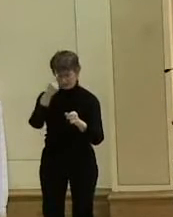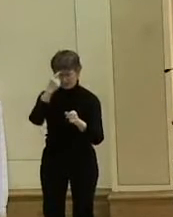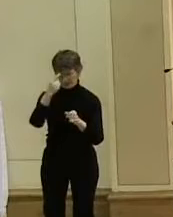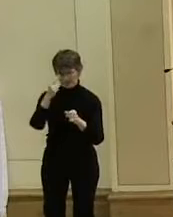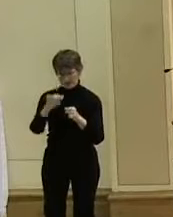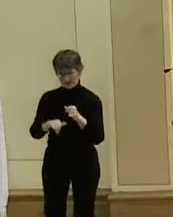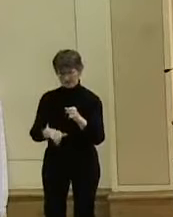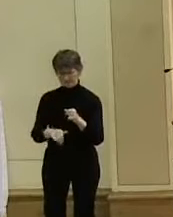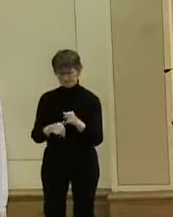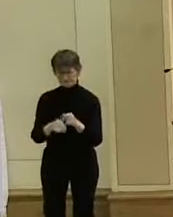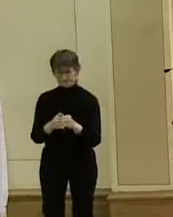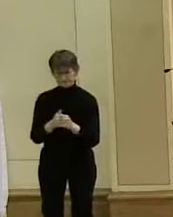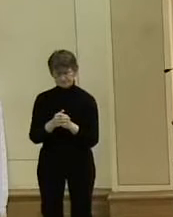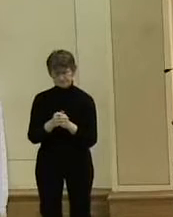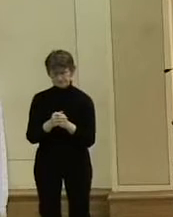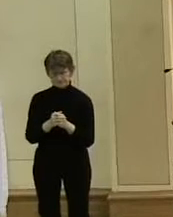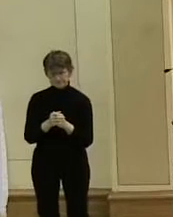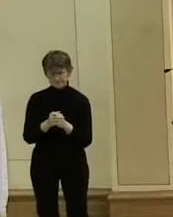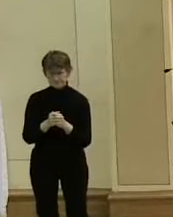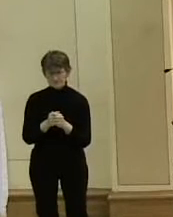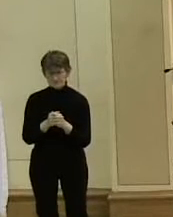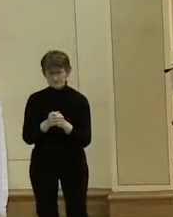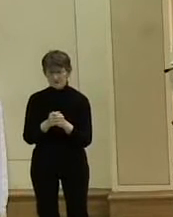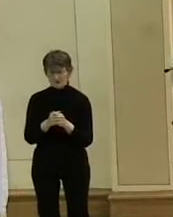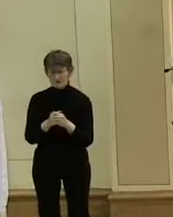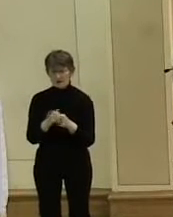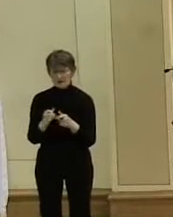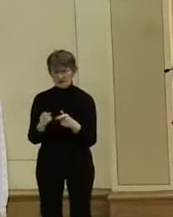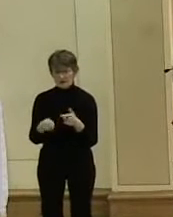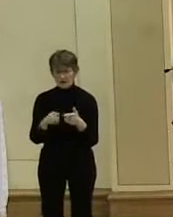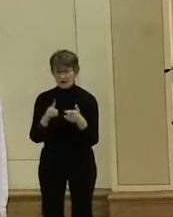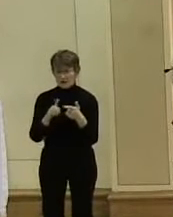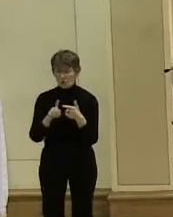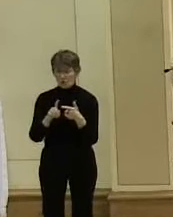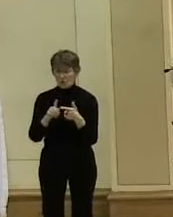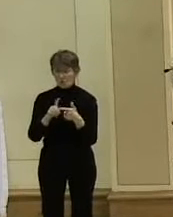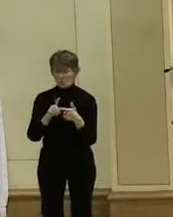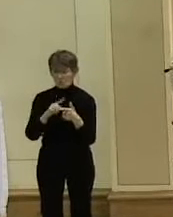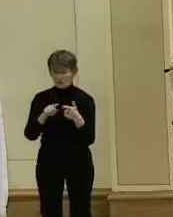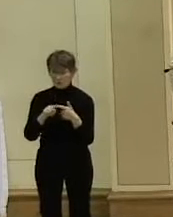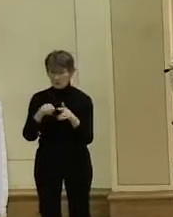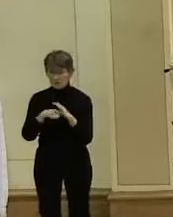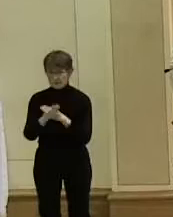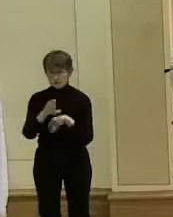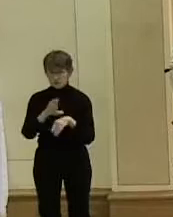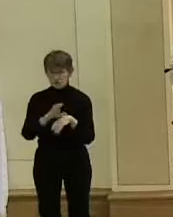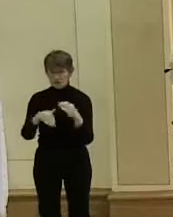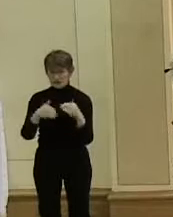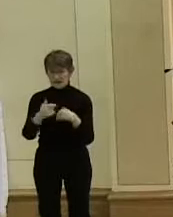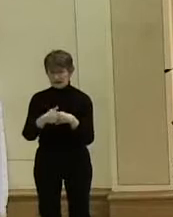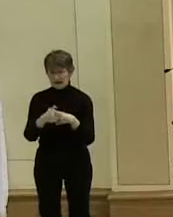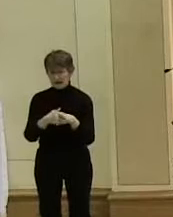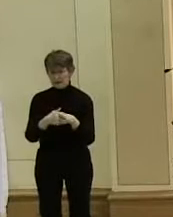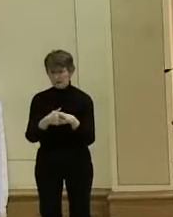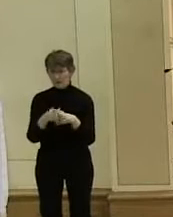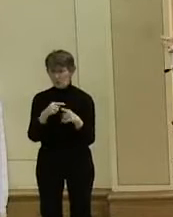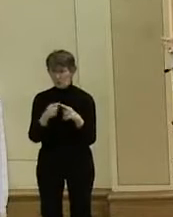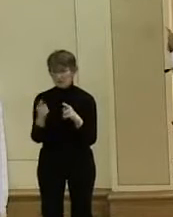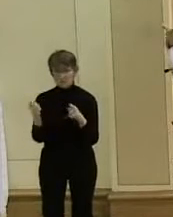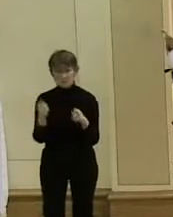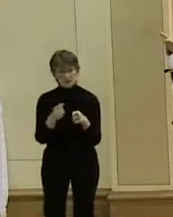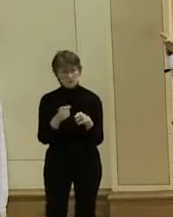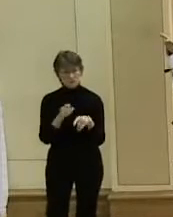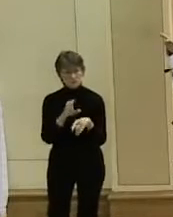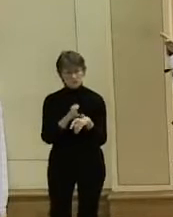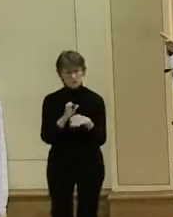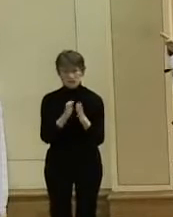that today. I want you to think about that when you come to church the next time. How we come together as God's little